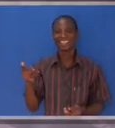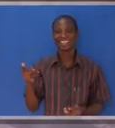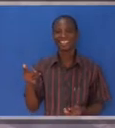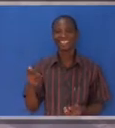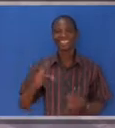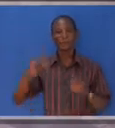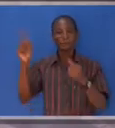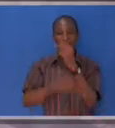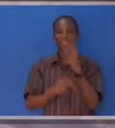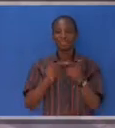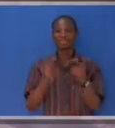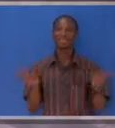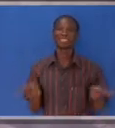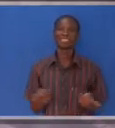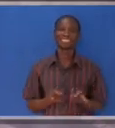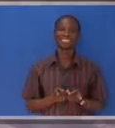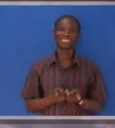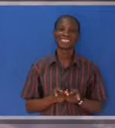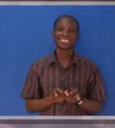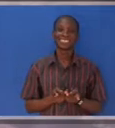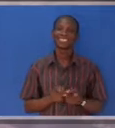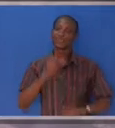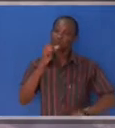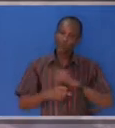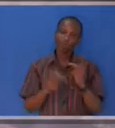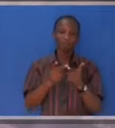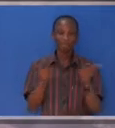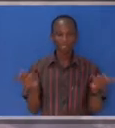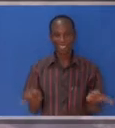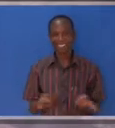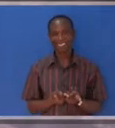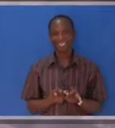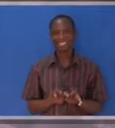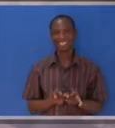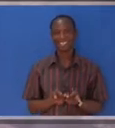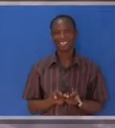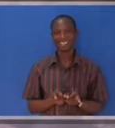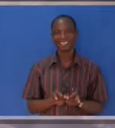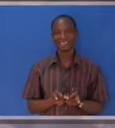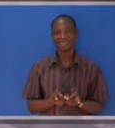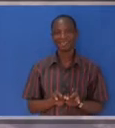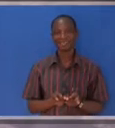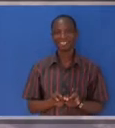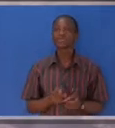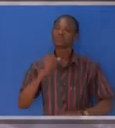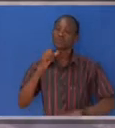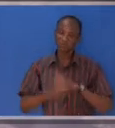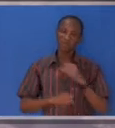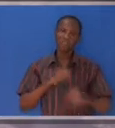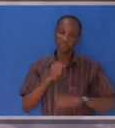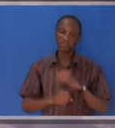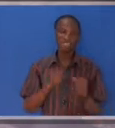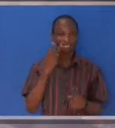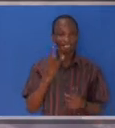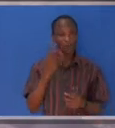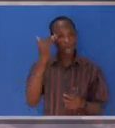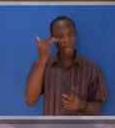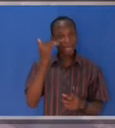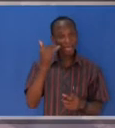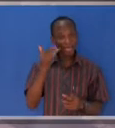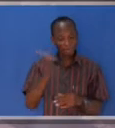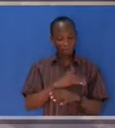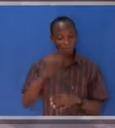asem ni Yesu de kan ho kan ye no obako ba bi a obeti nkapa asu ohun amani ojaframe mu ifisa ansa na